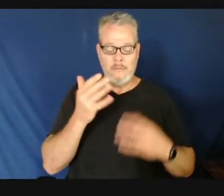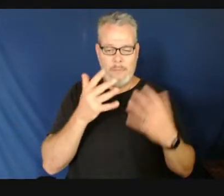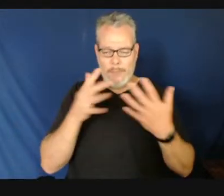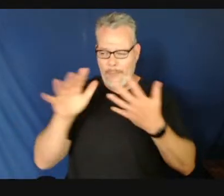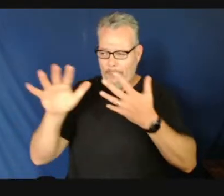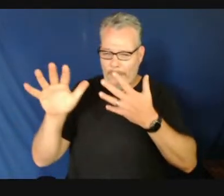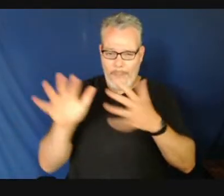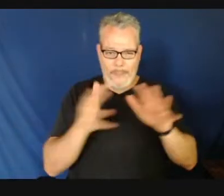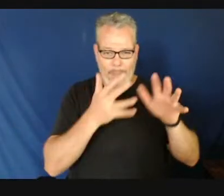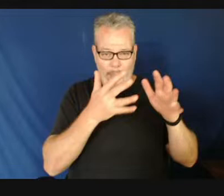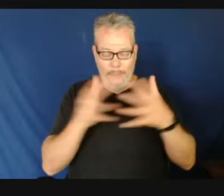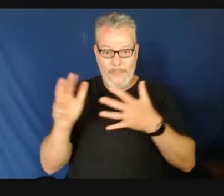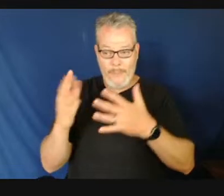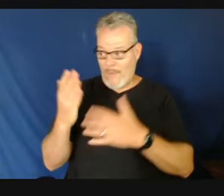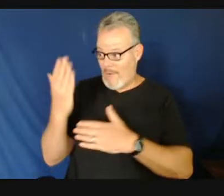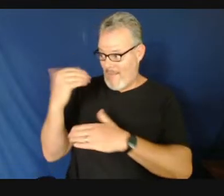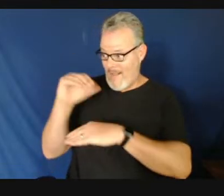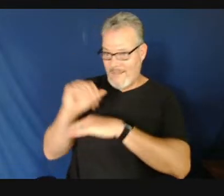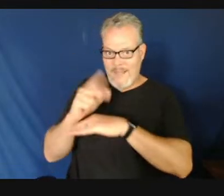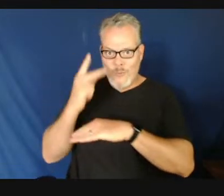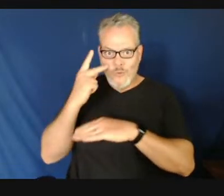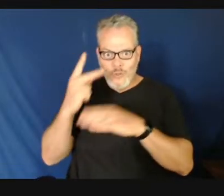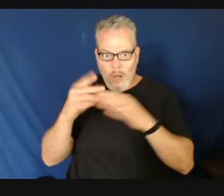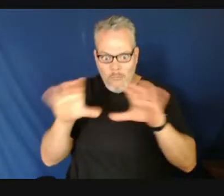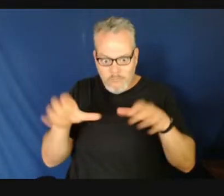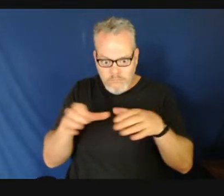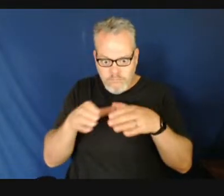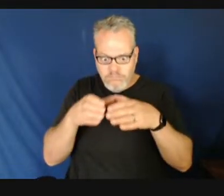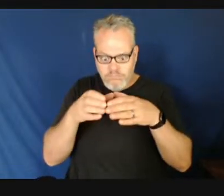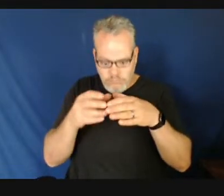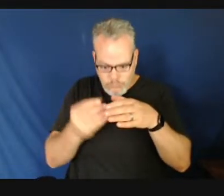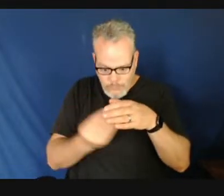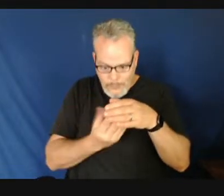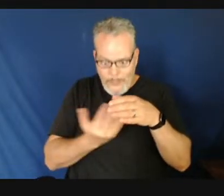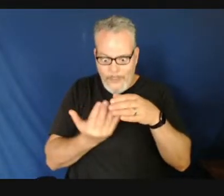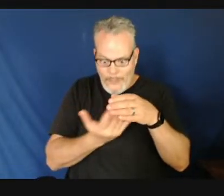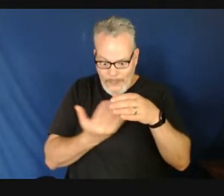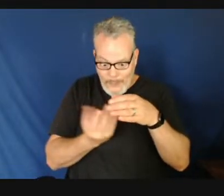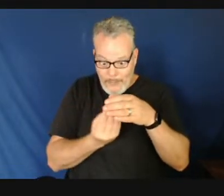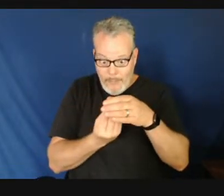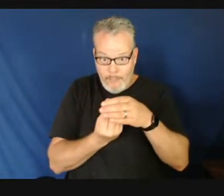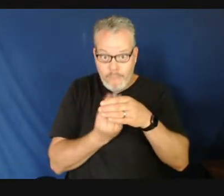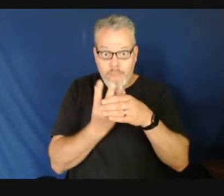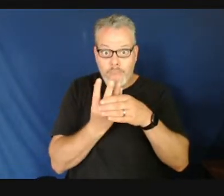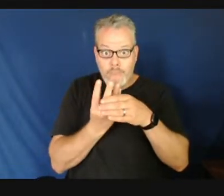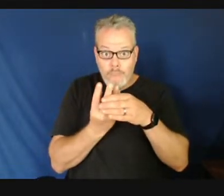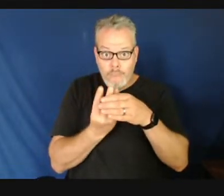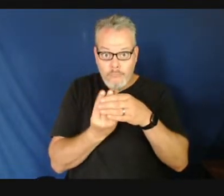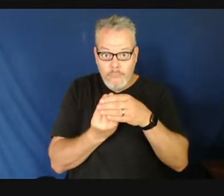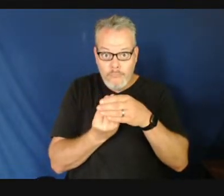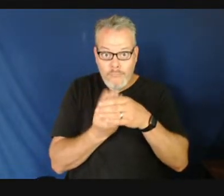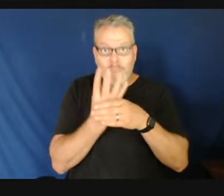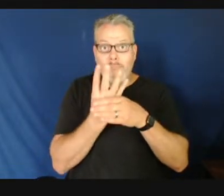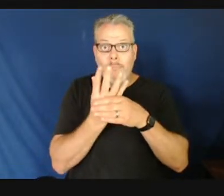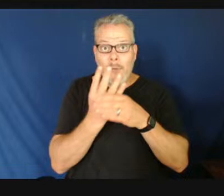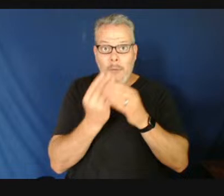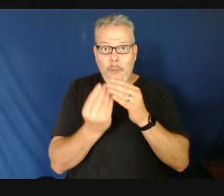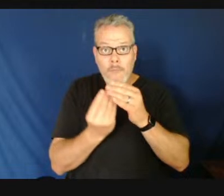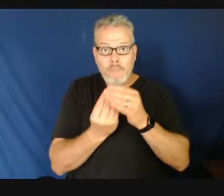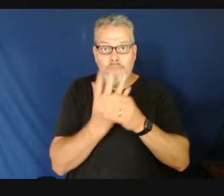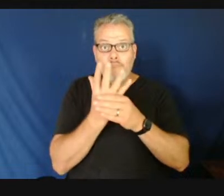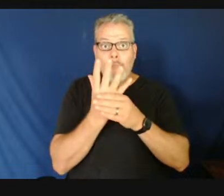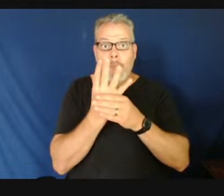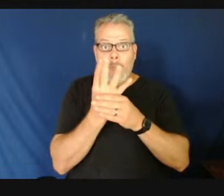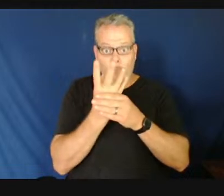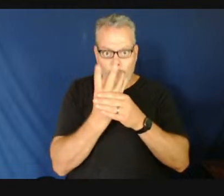the buildup, had the spatter, got the lava flow coming out, and then kind of just petered off. So, yeah, we'll talk